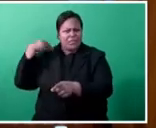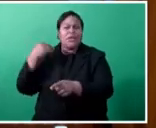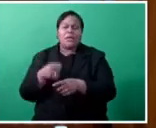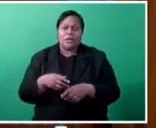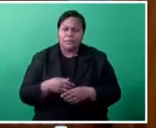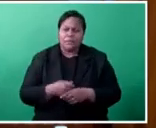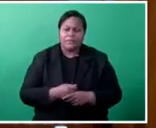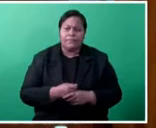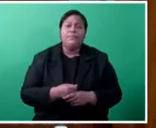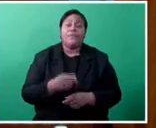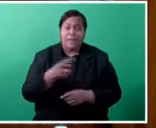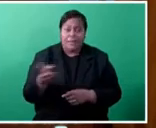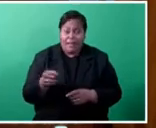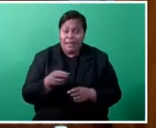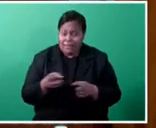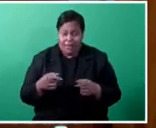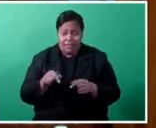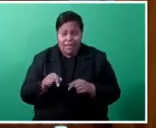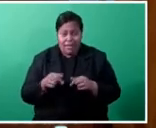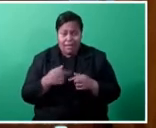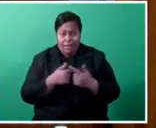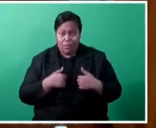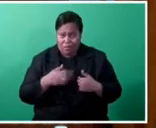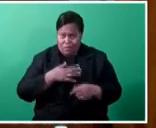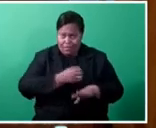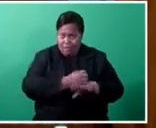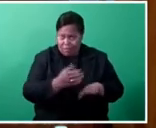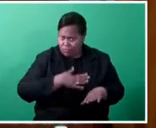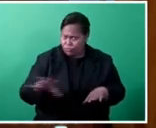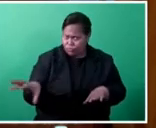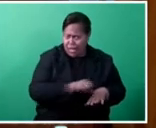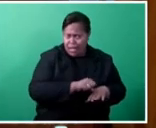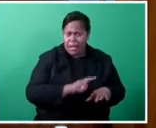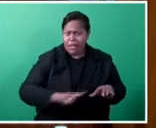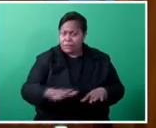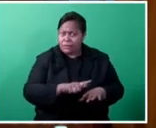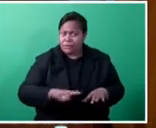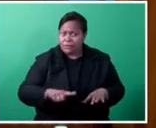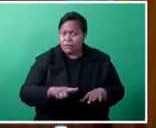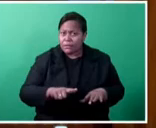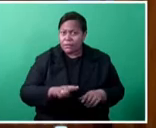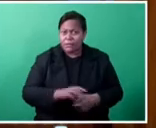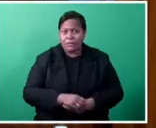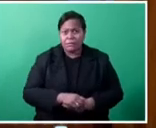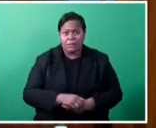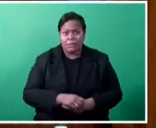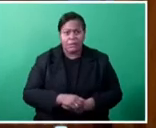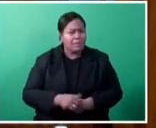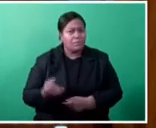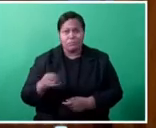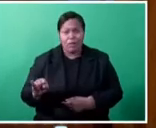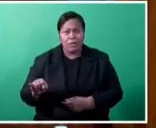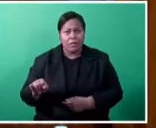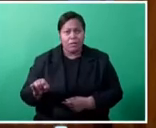that in ministries, director above positions have been cleared of E-Toke people. That is wrong. That is totally